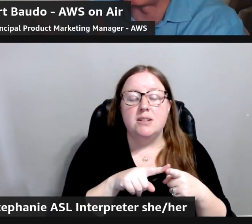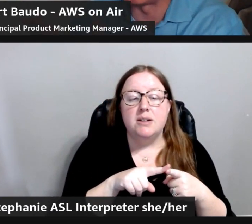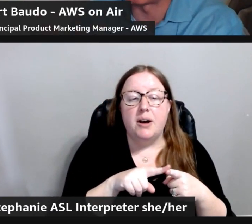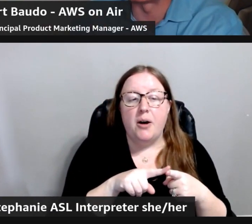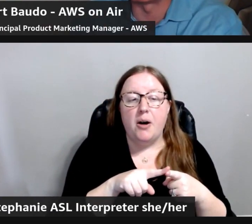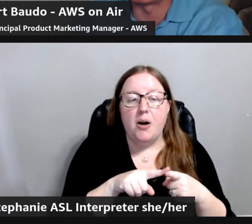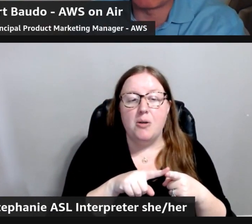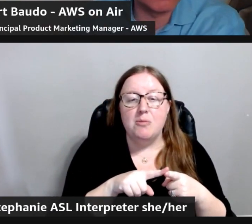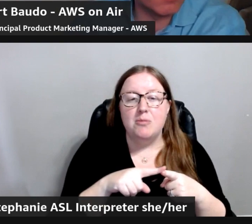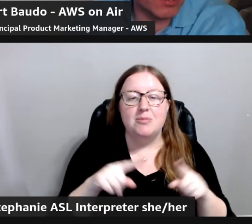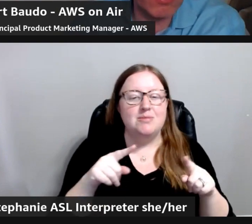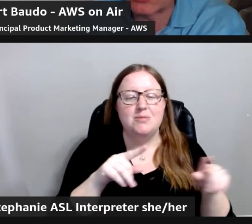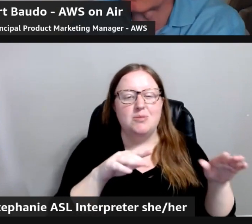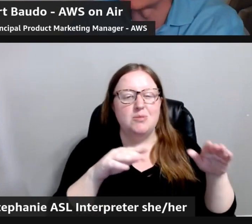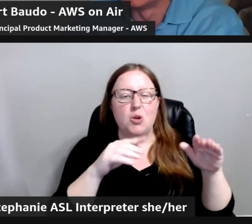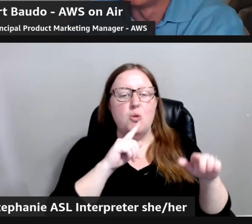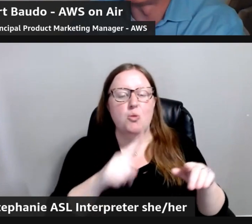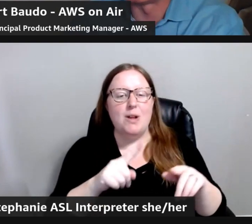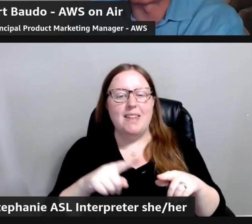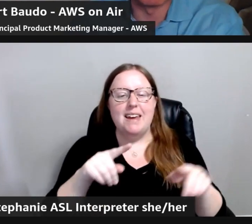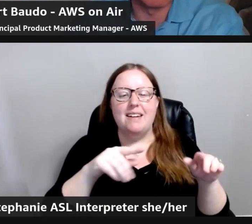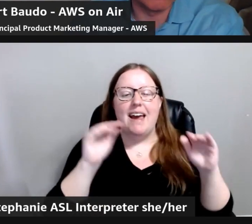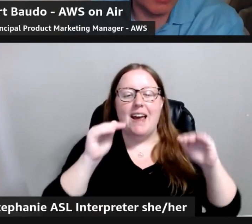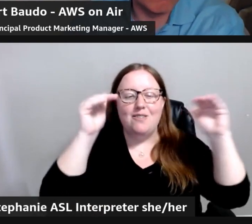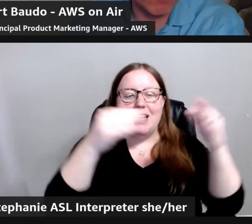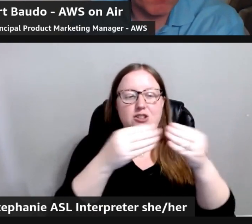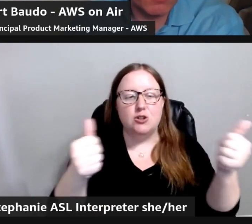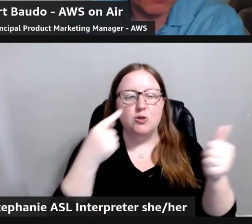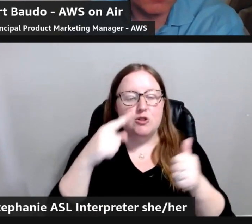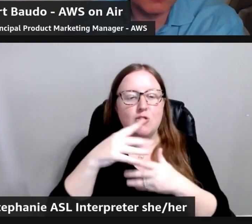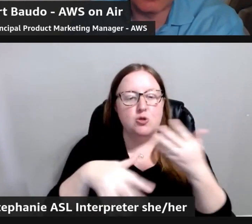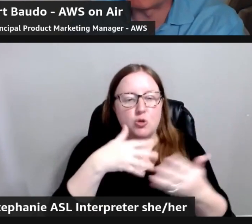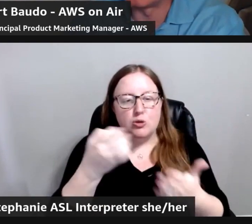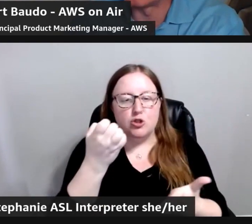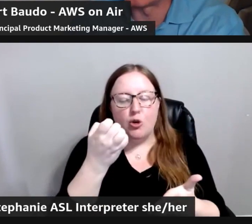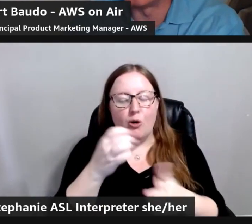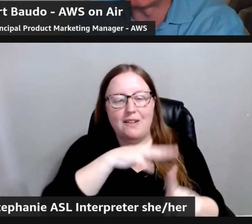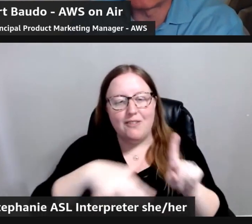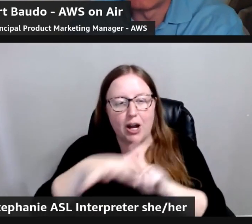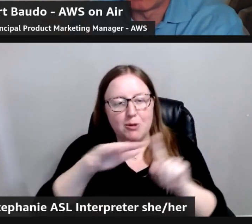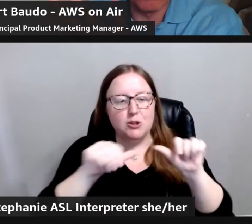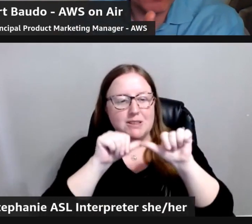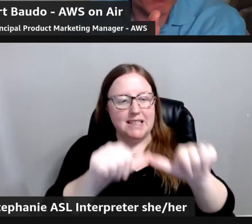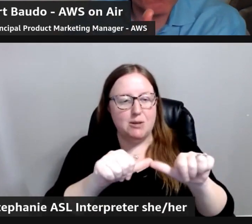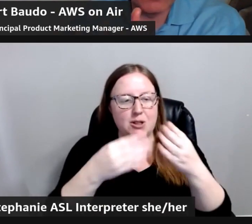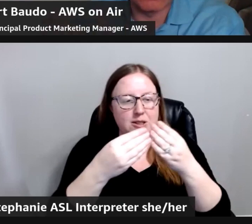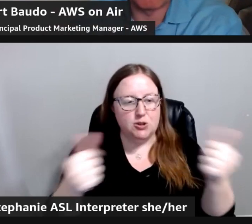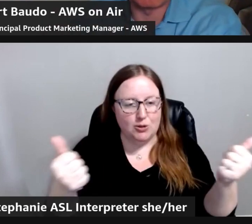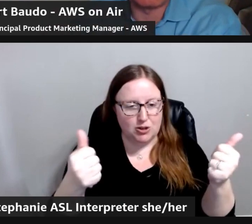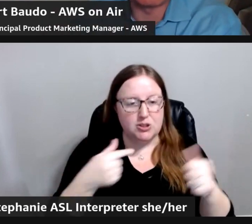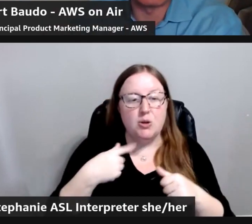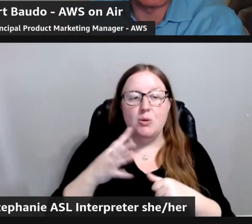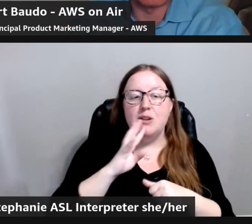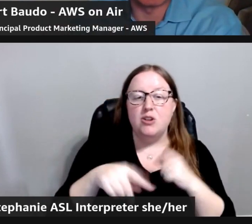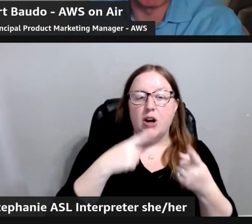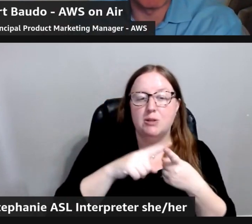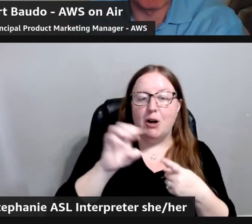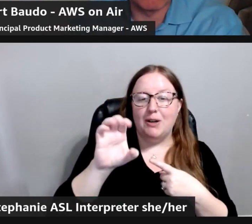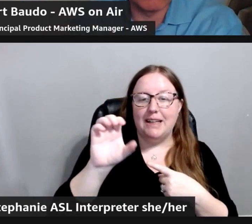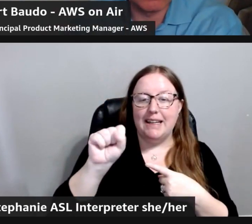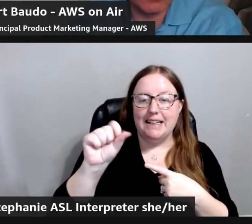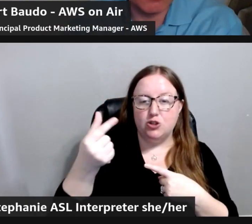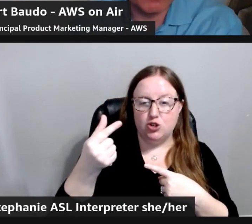moving beyond carbon, advanced solutions for social and environmental sustainability solutions. We briefly talked about ESG in